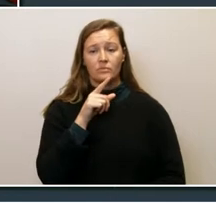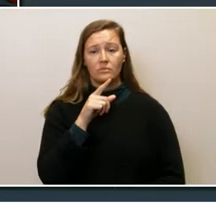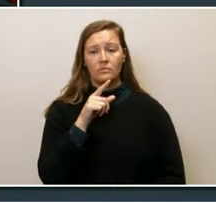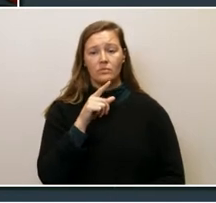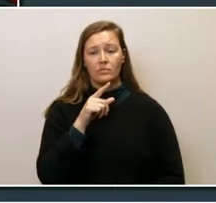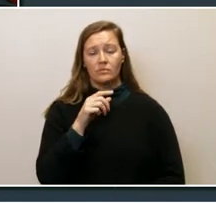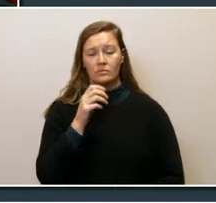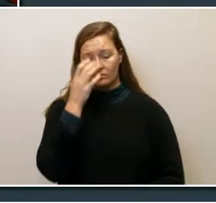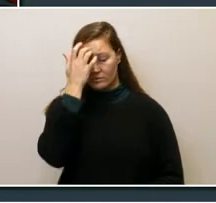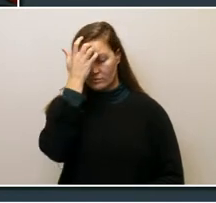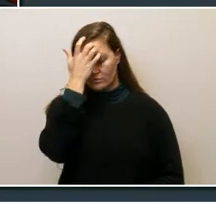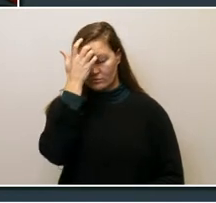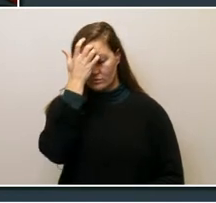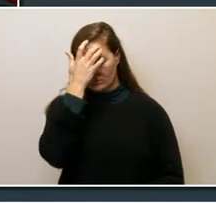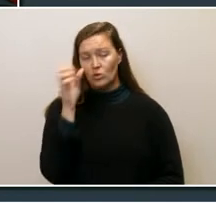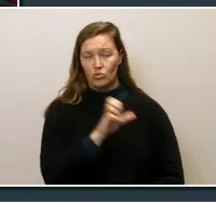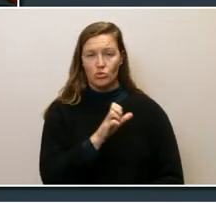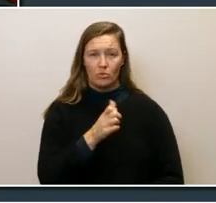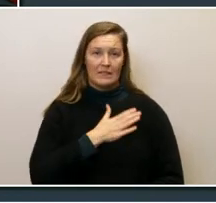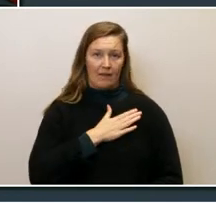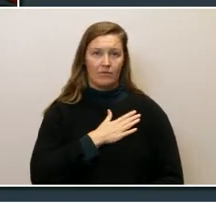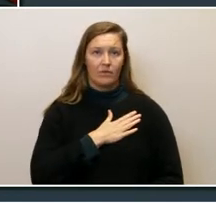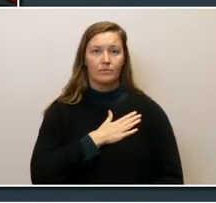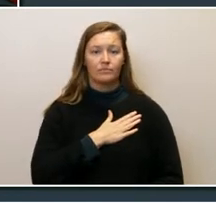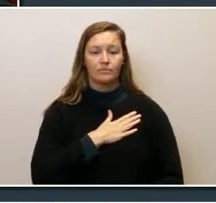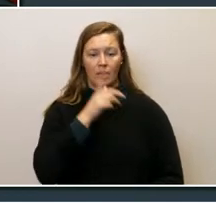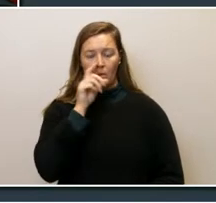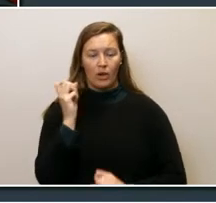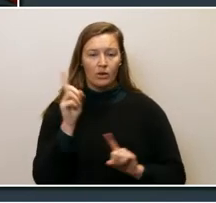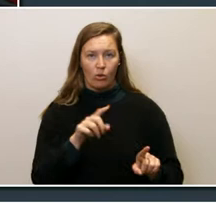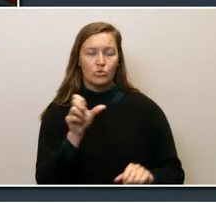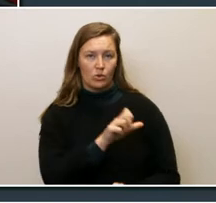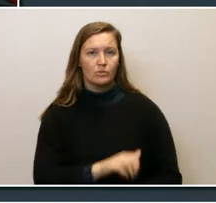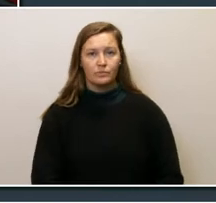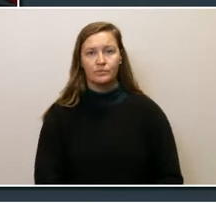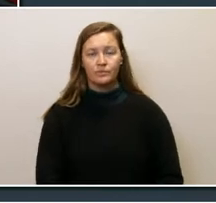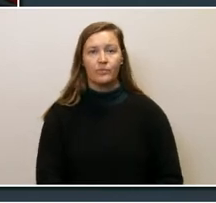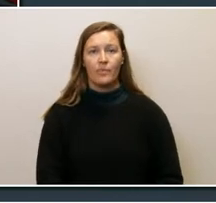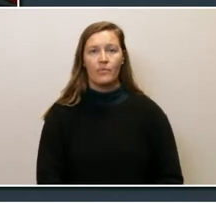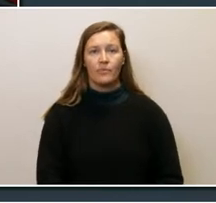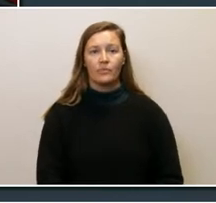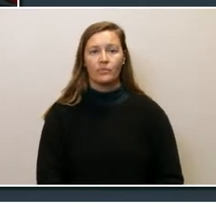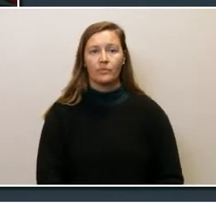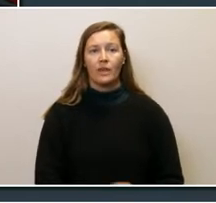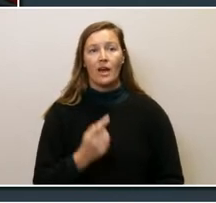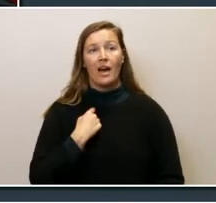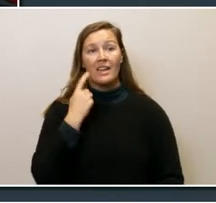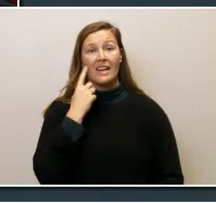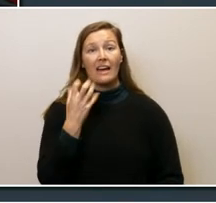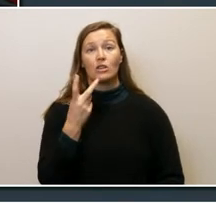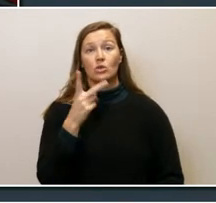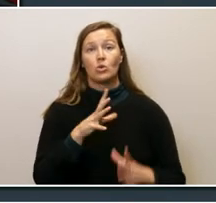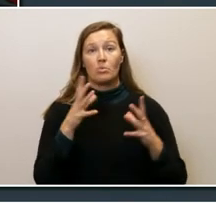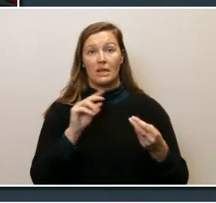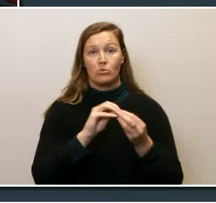that has a reputation for being safe and for where people can go. I think that one of the main problems, well, two